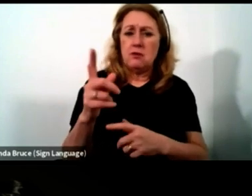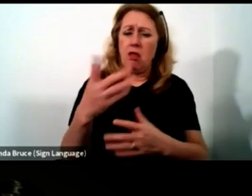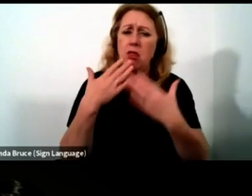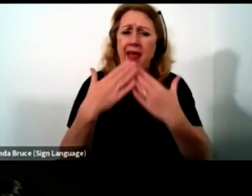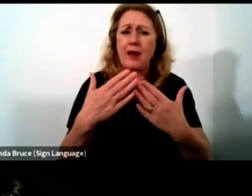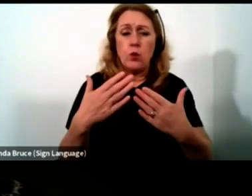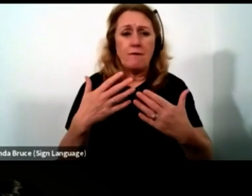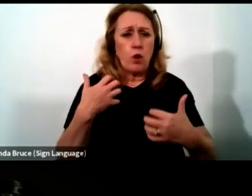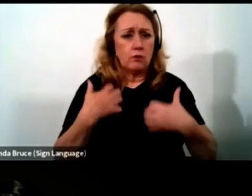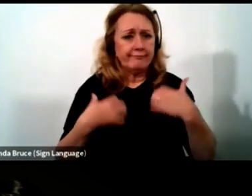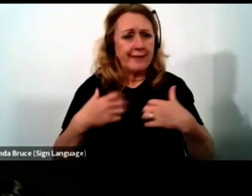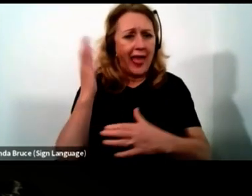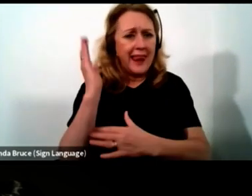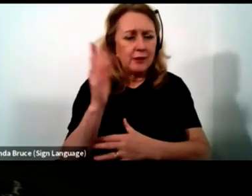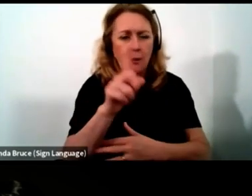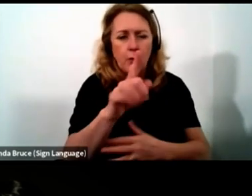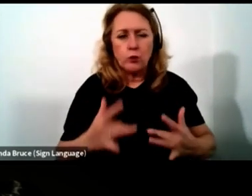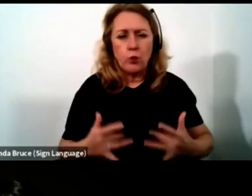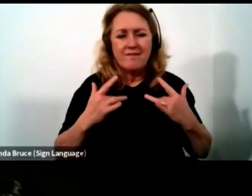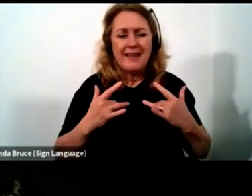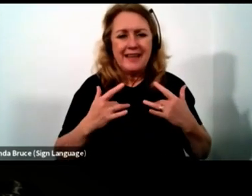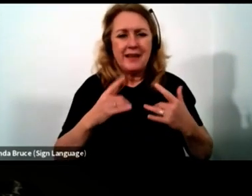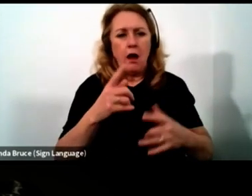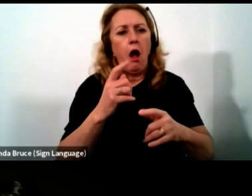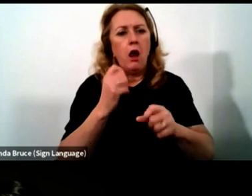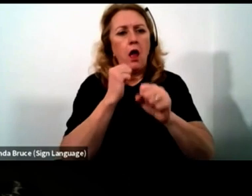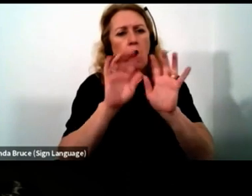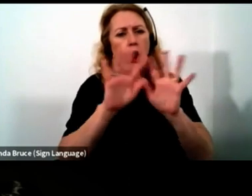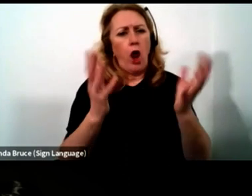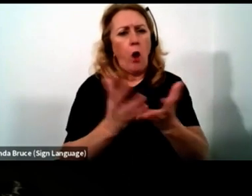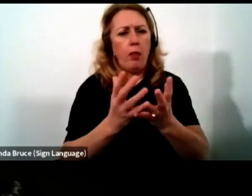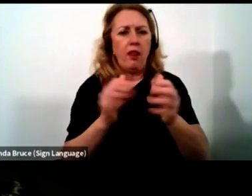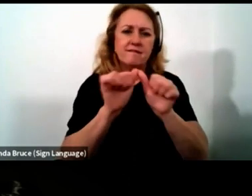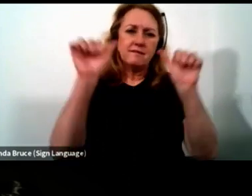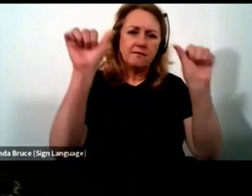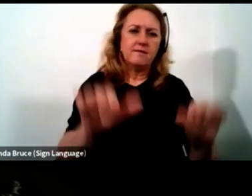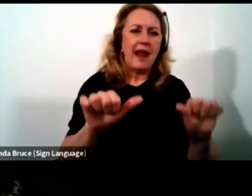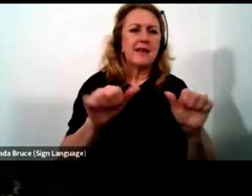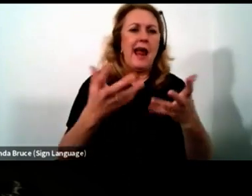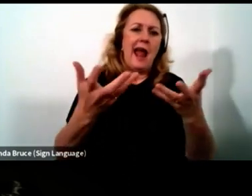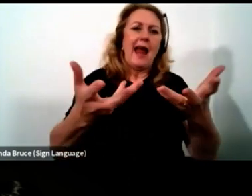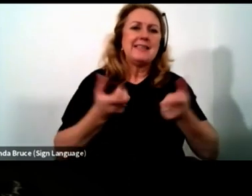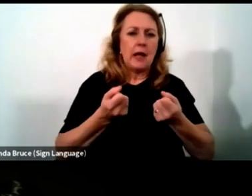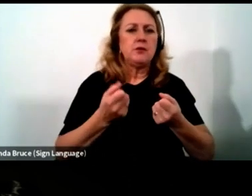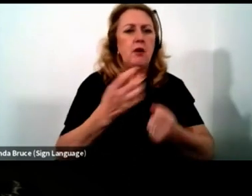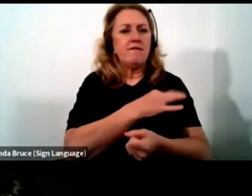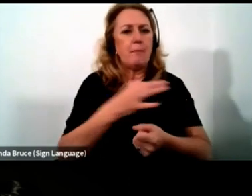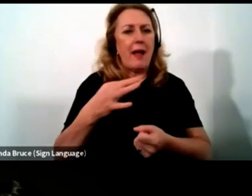inspiring lecture, but what is your view on global validation and acceptance of medical